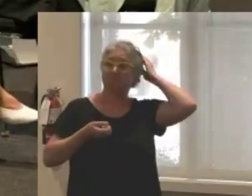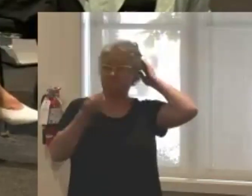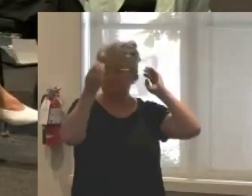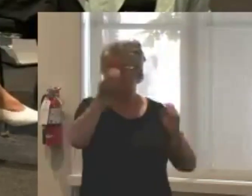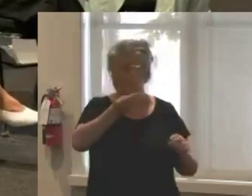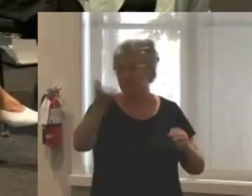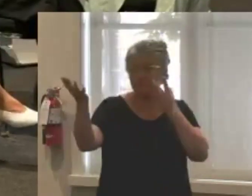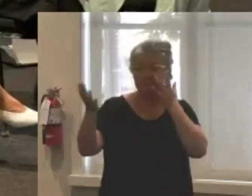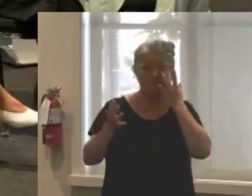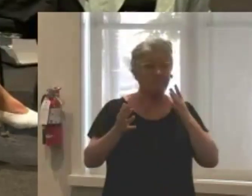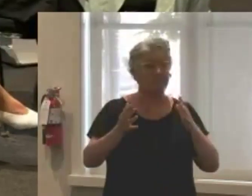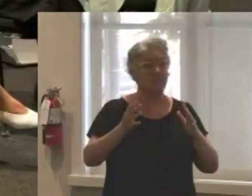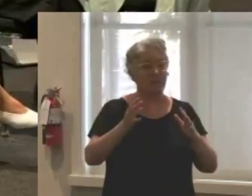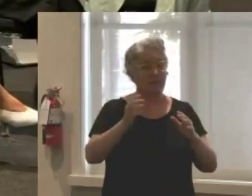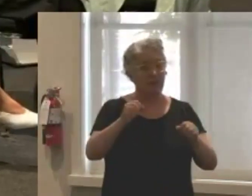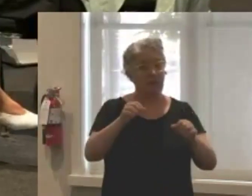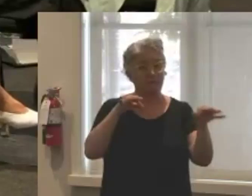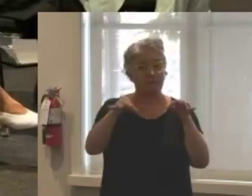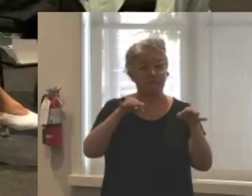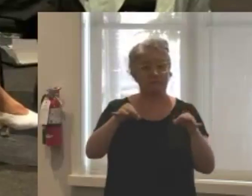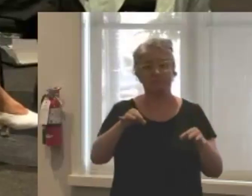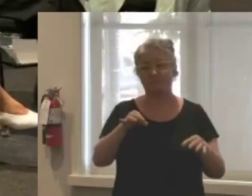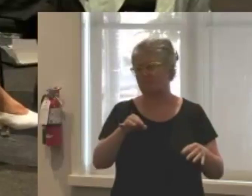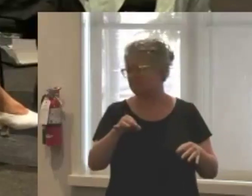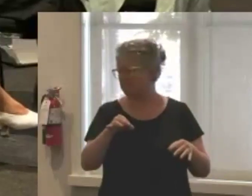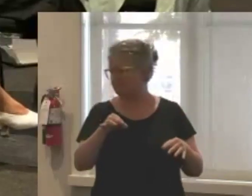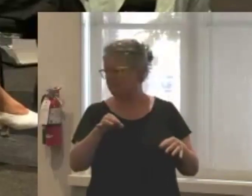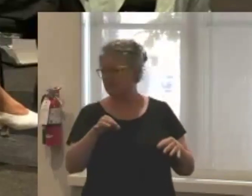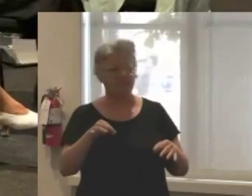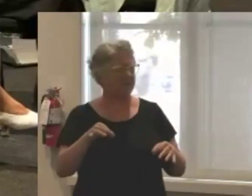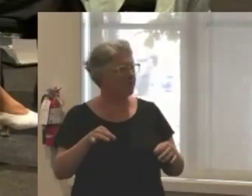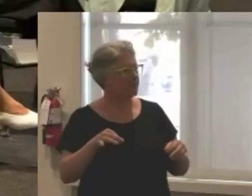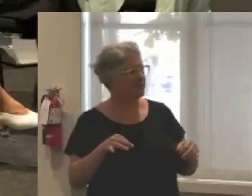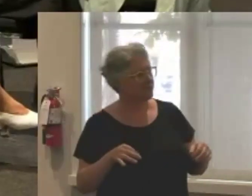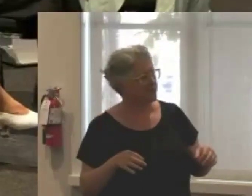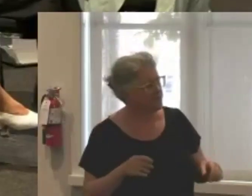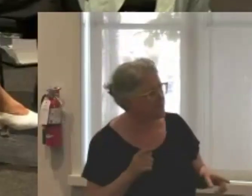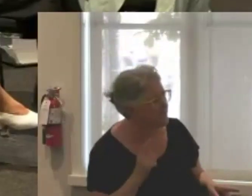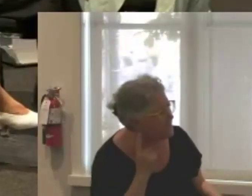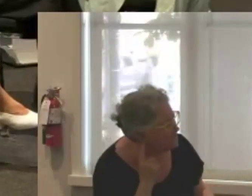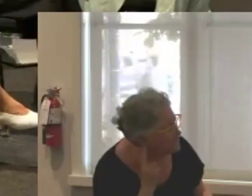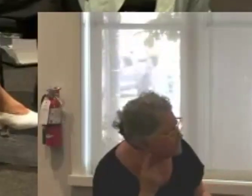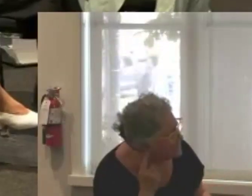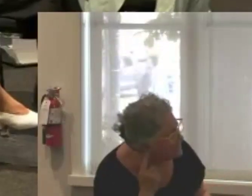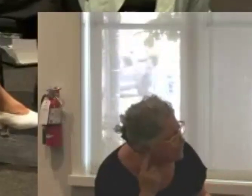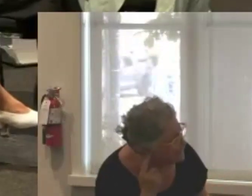the initialism used by the 519 is 2SLGBTQIA or